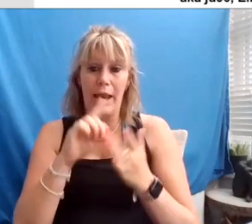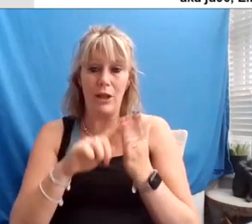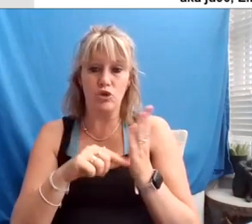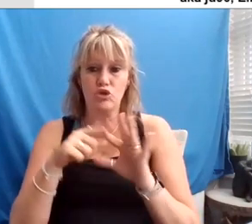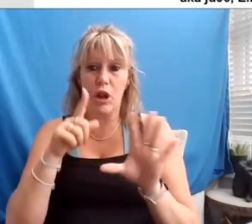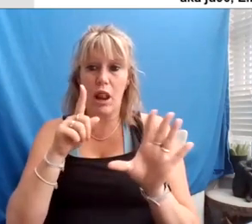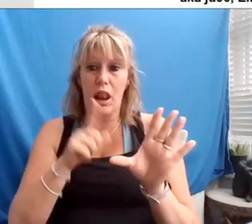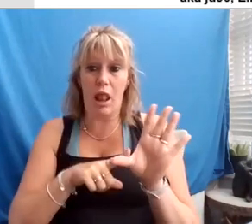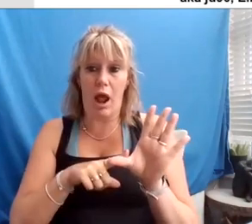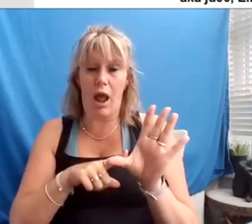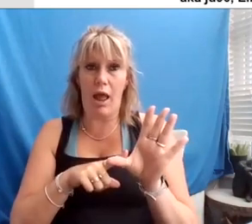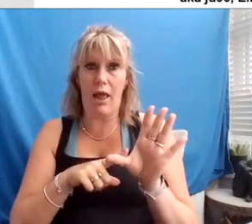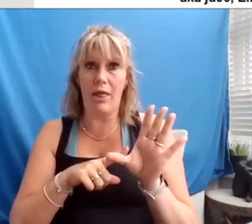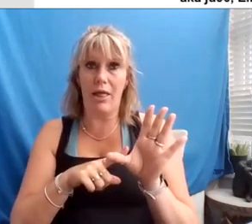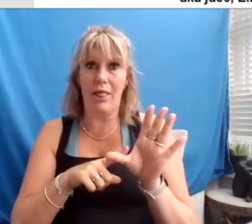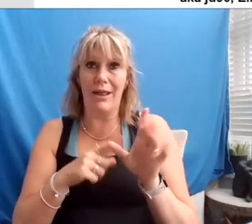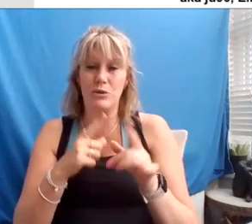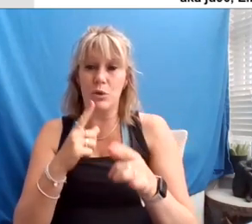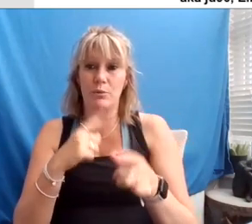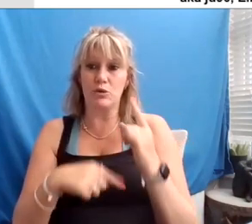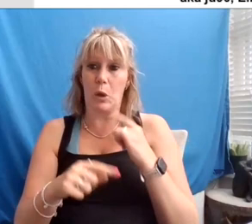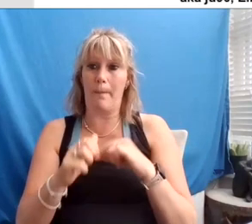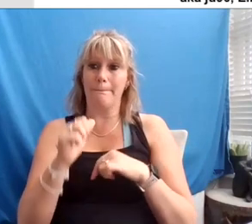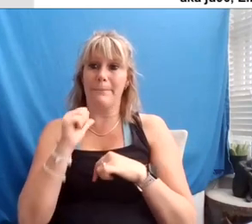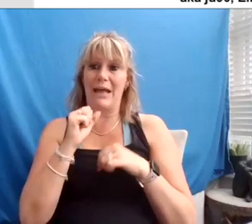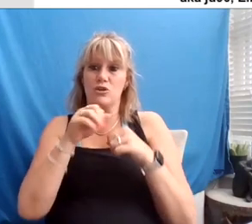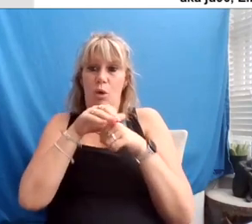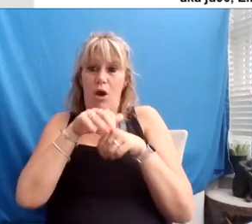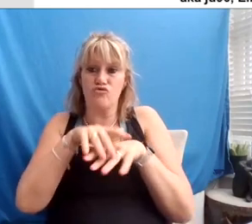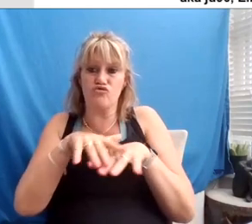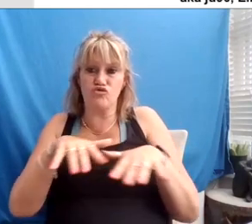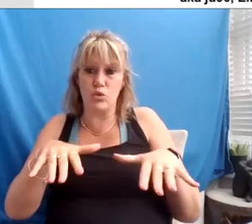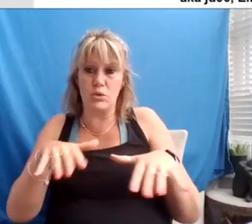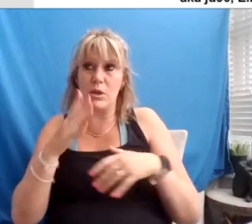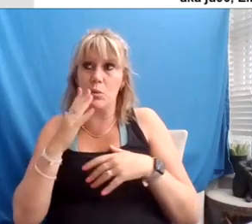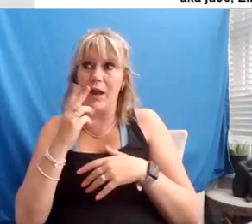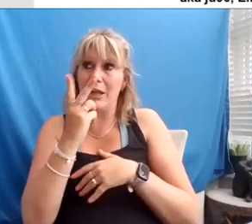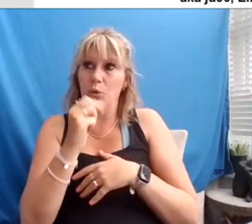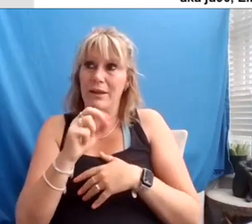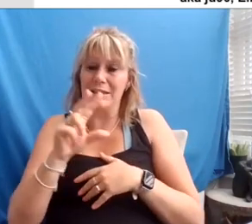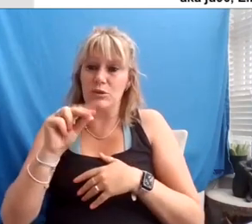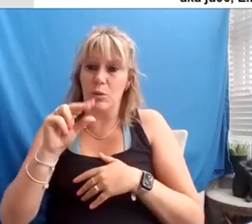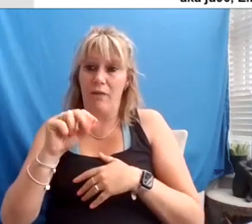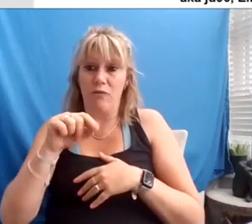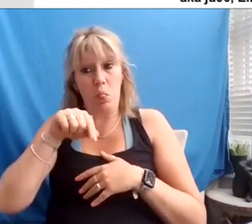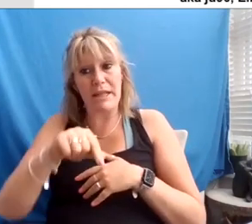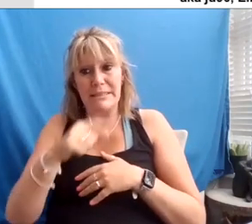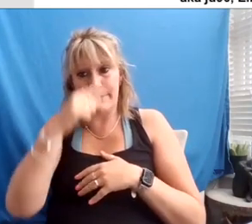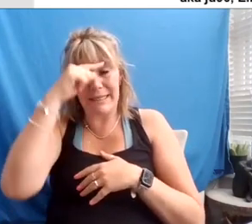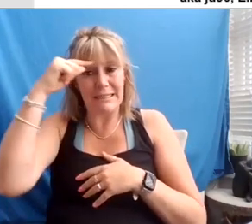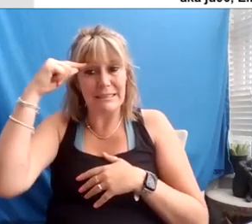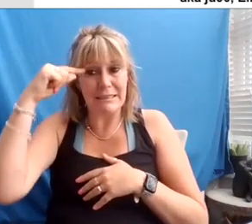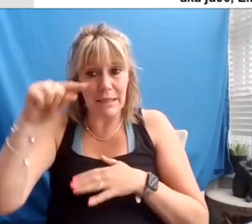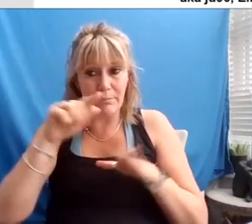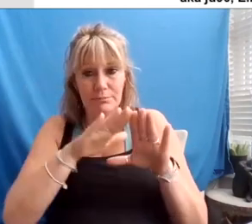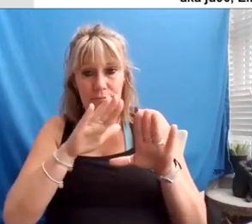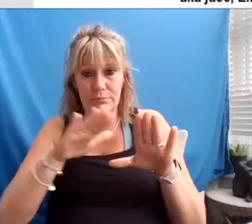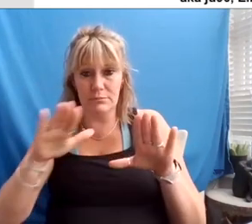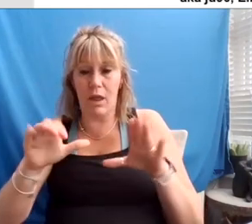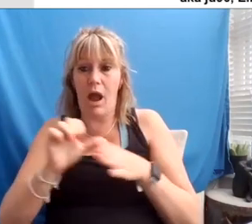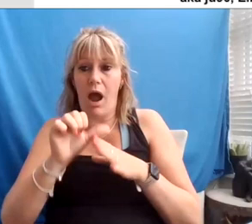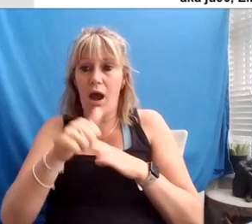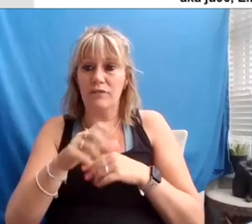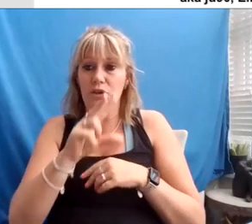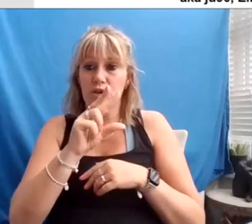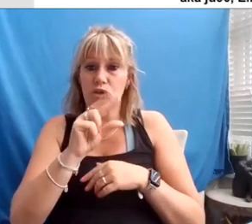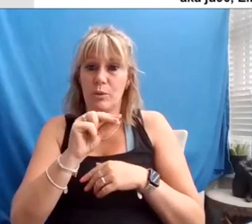almost going back to our roots in 2012 of this being a summer exhibition. After 2012, it